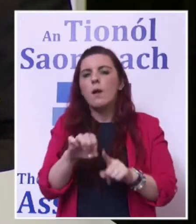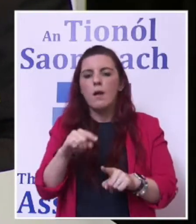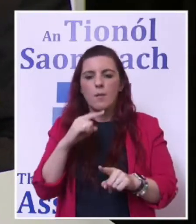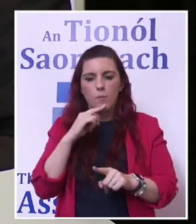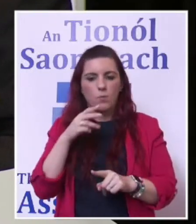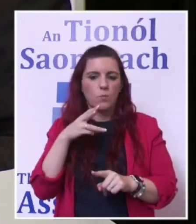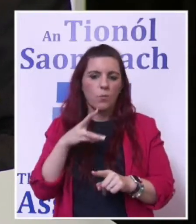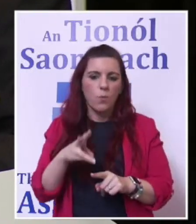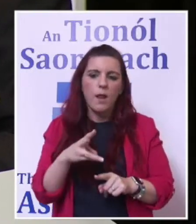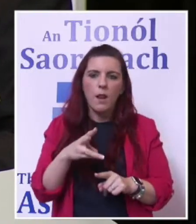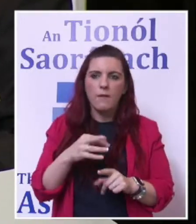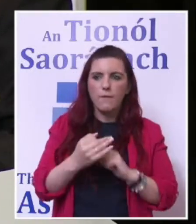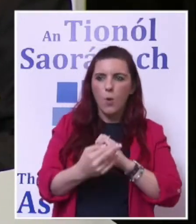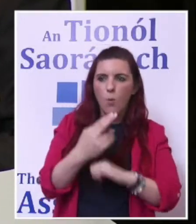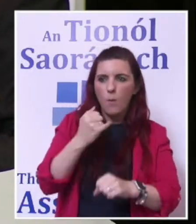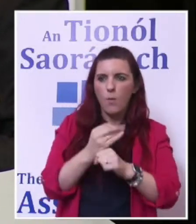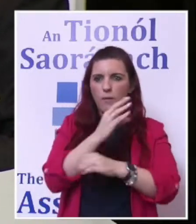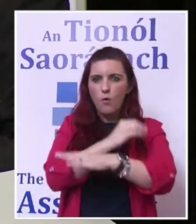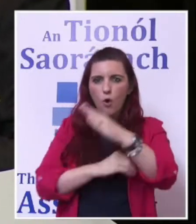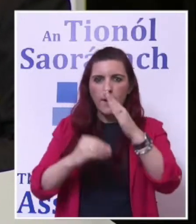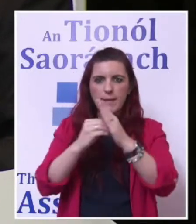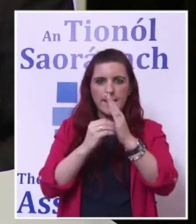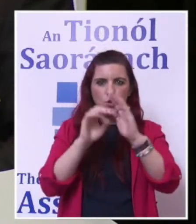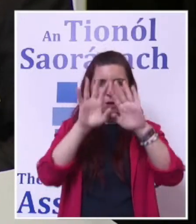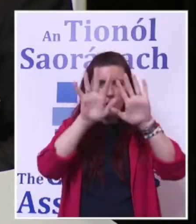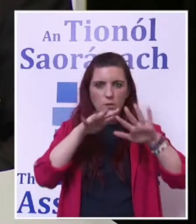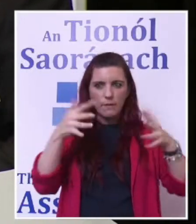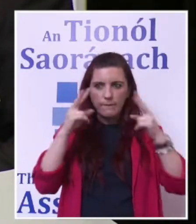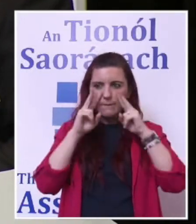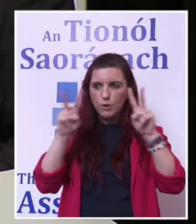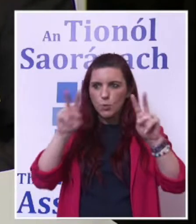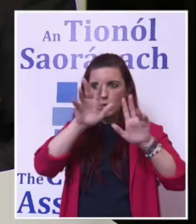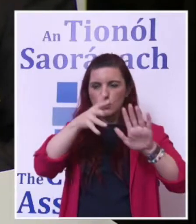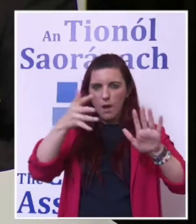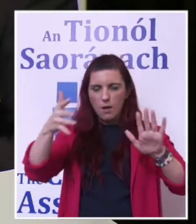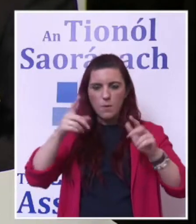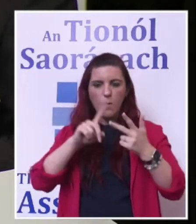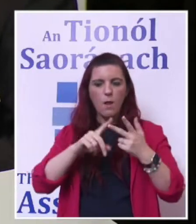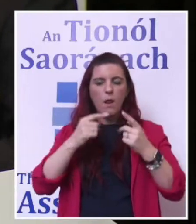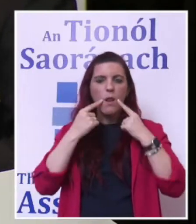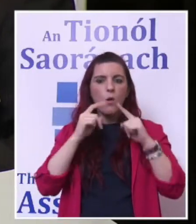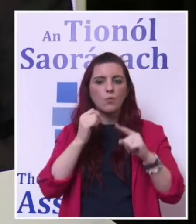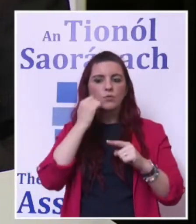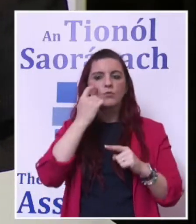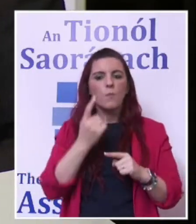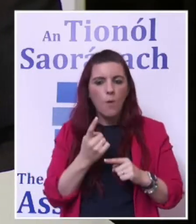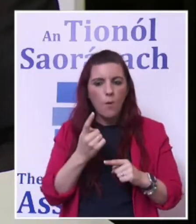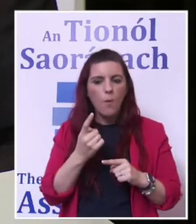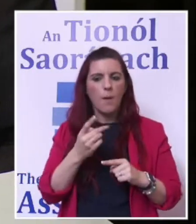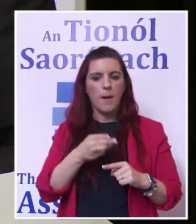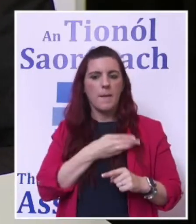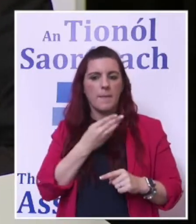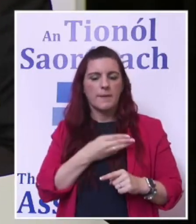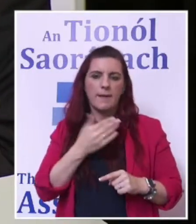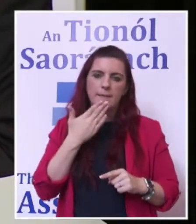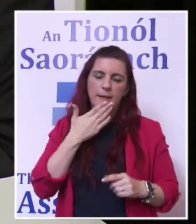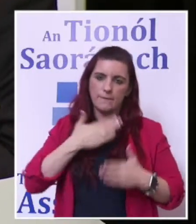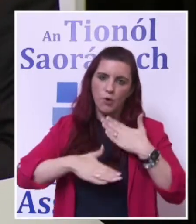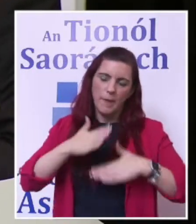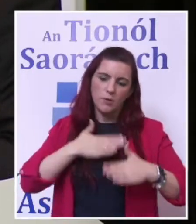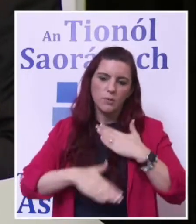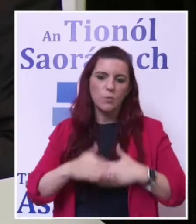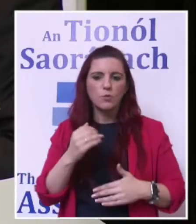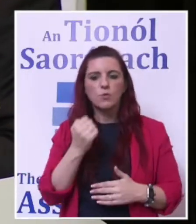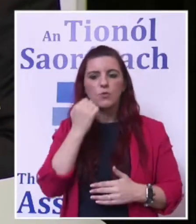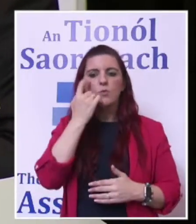be the organisational charts. We are going to launch tomorrow. Please thanks for your patience with us.